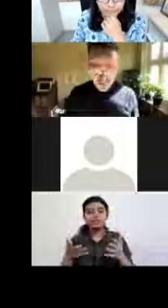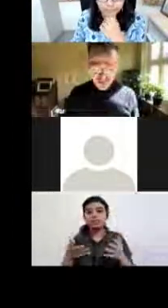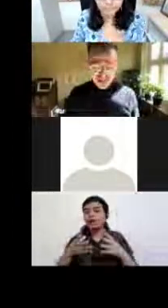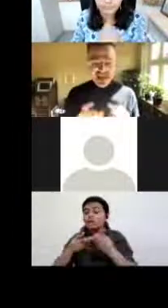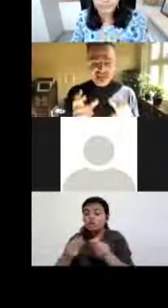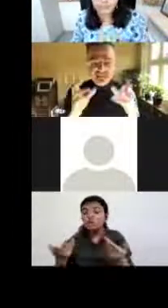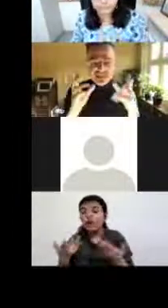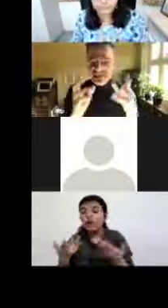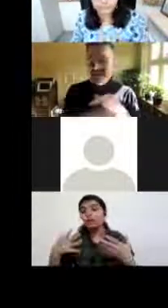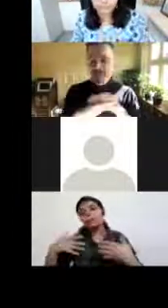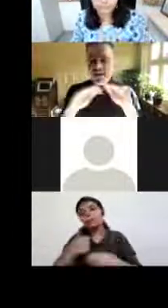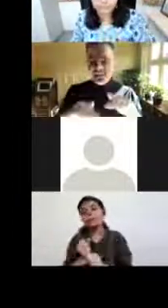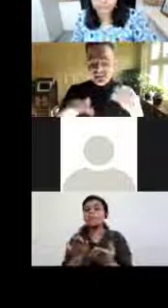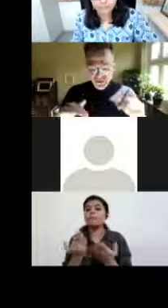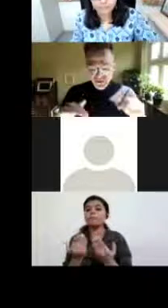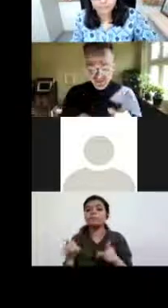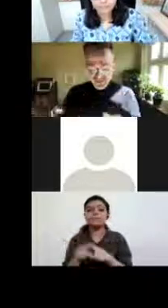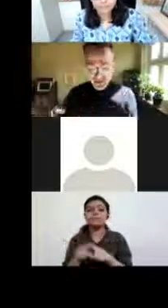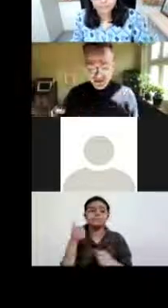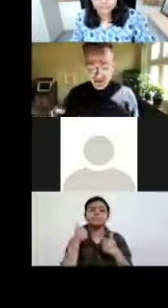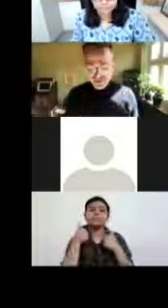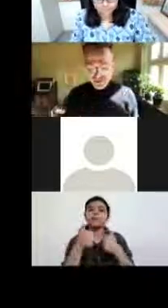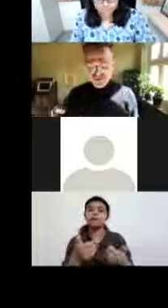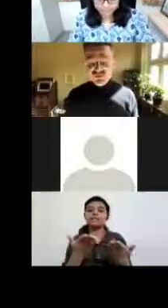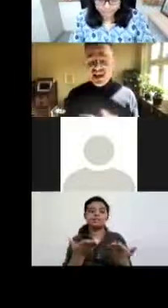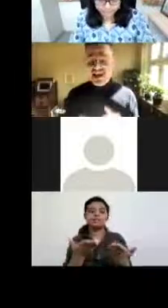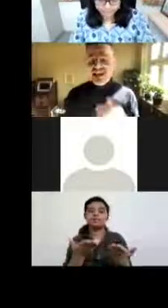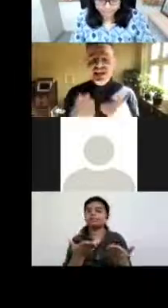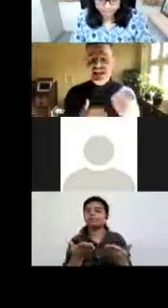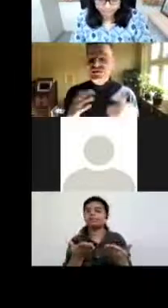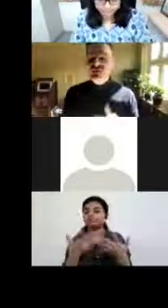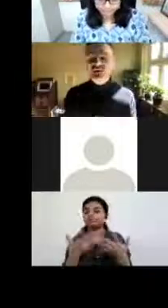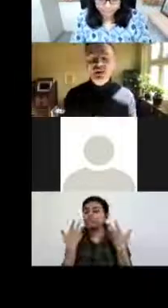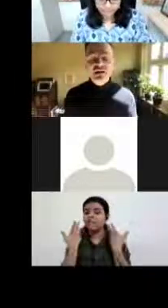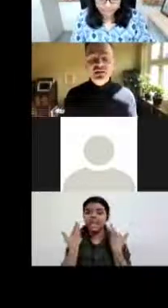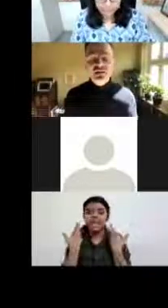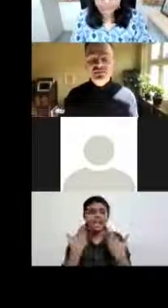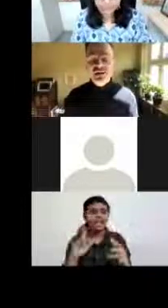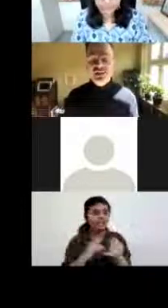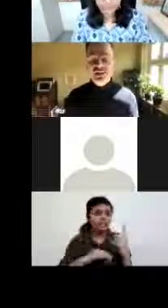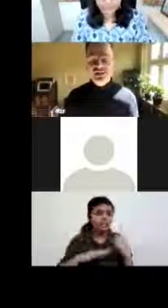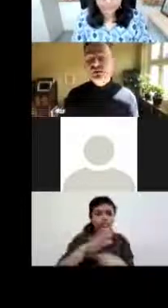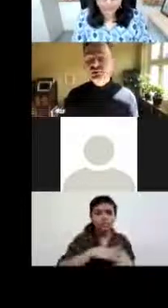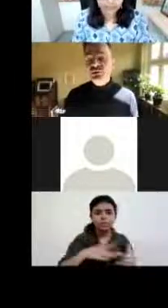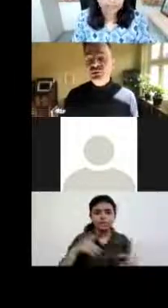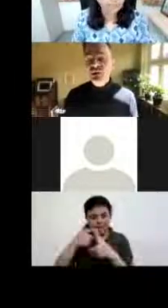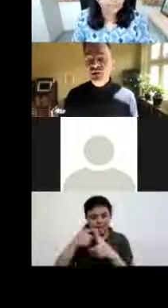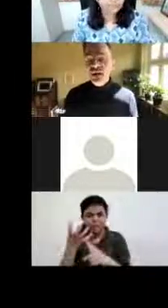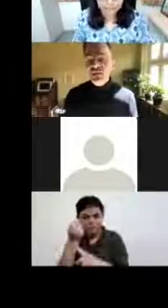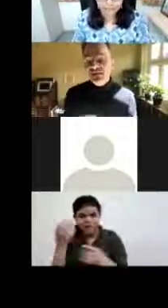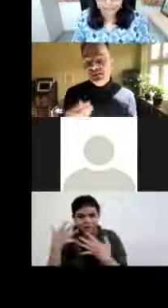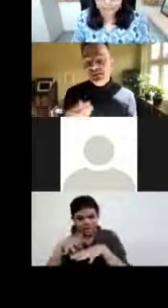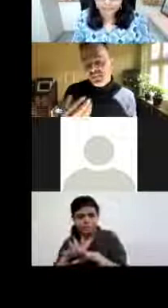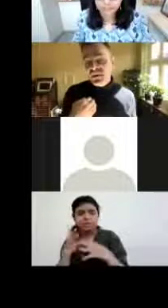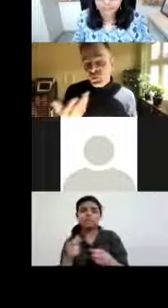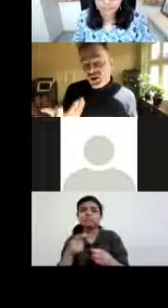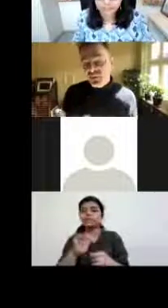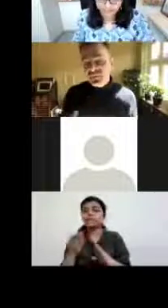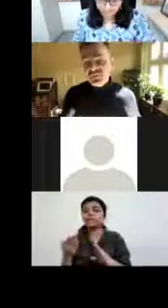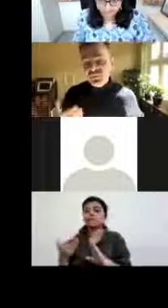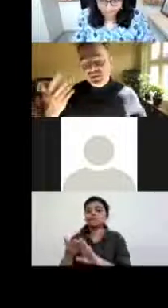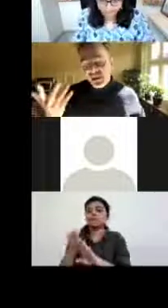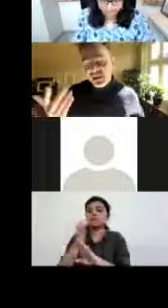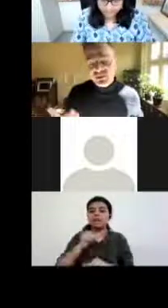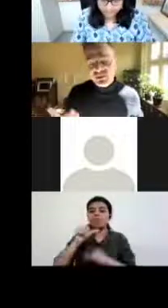solution, then this is the best base to get closer to any kind of achieving inclusion. And this is something what